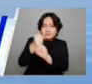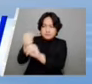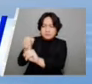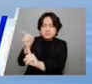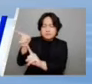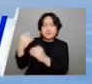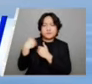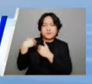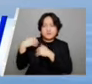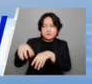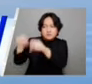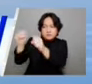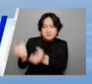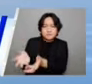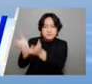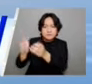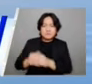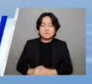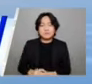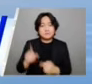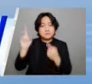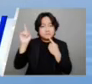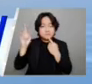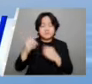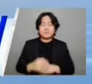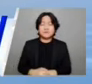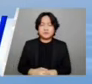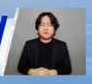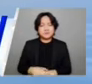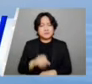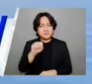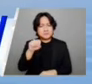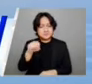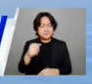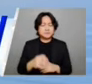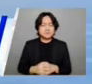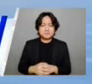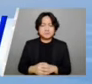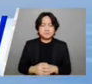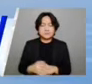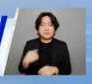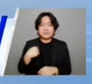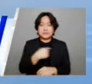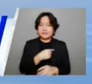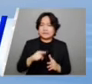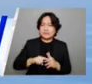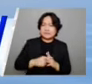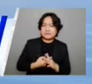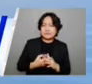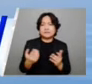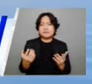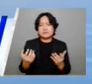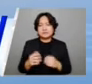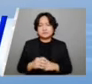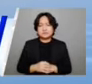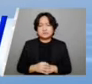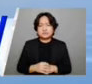true to my statement since we started the EJK hearing that I'm not going to